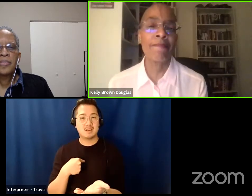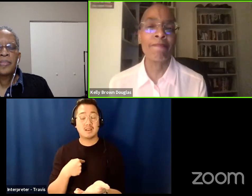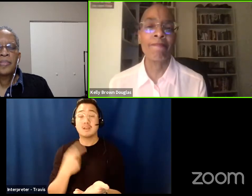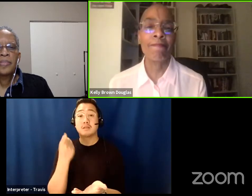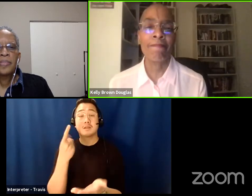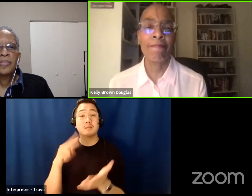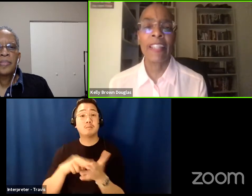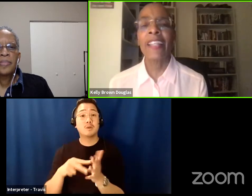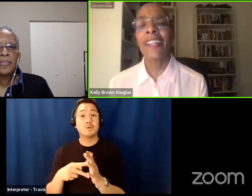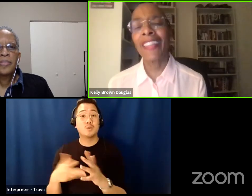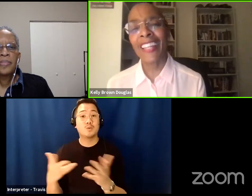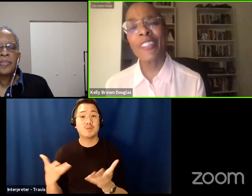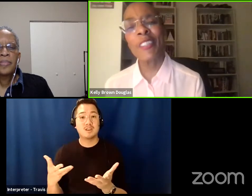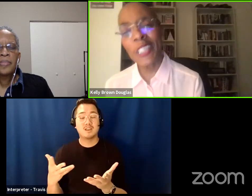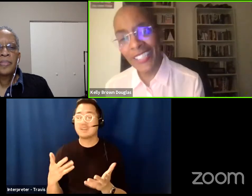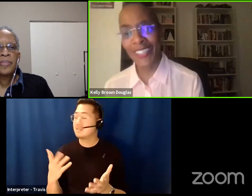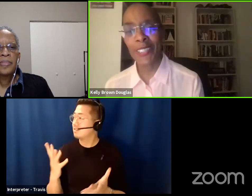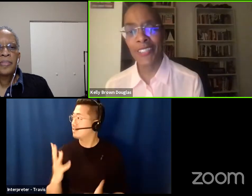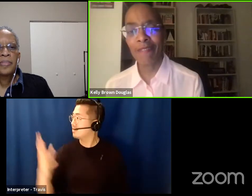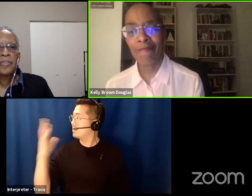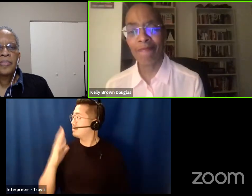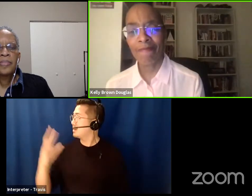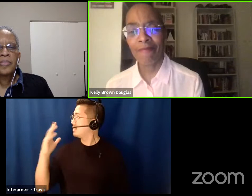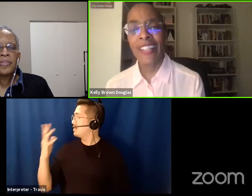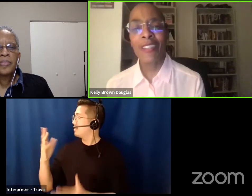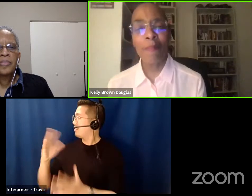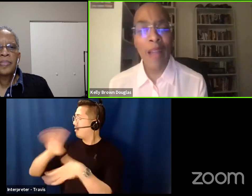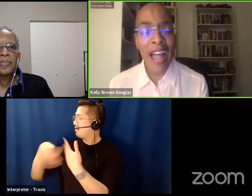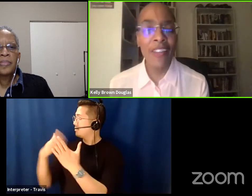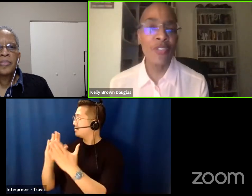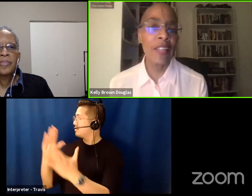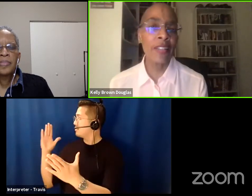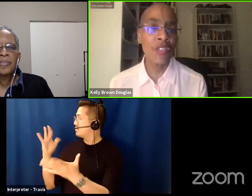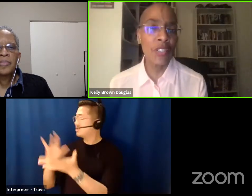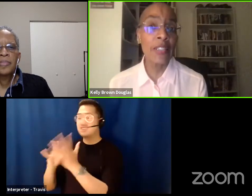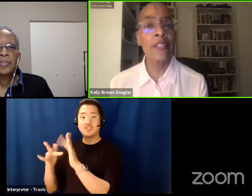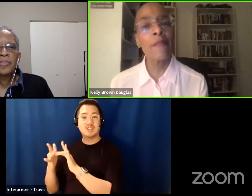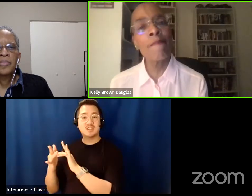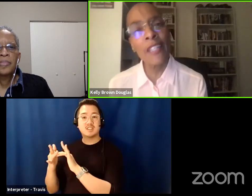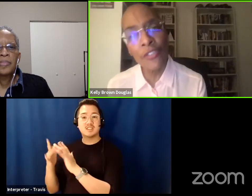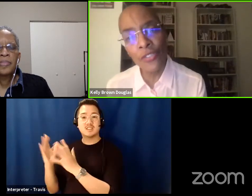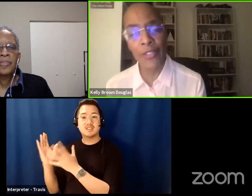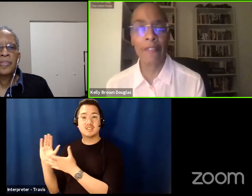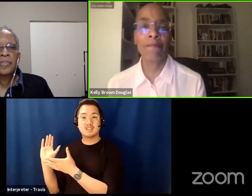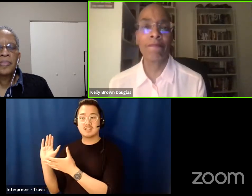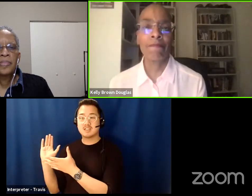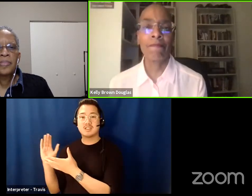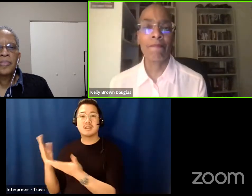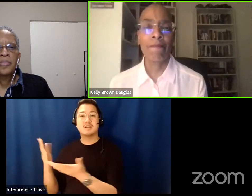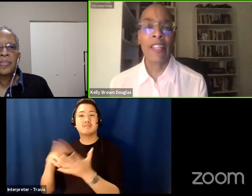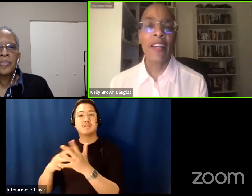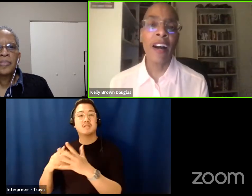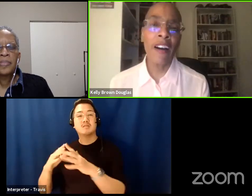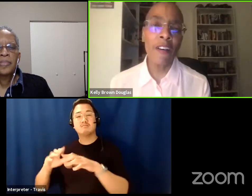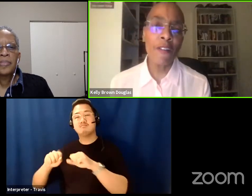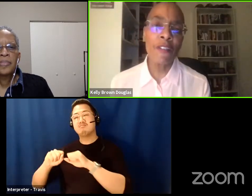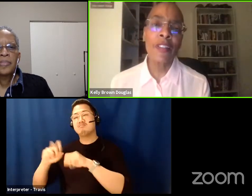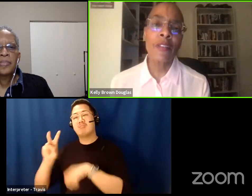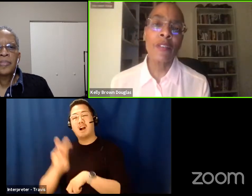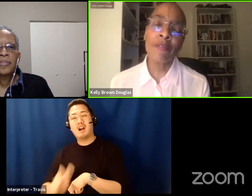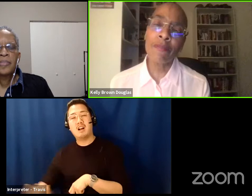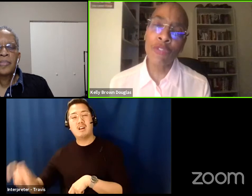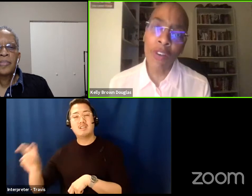past that is Jesus. The past that is Jesus' ministry